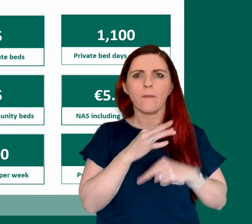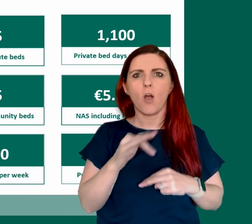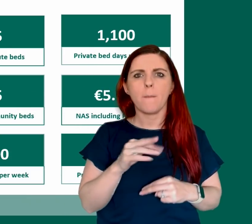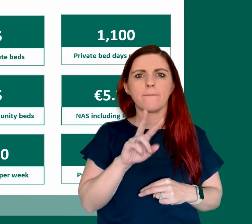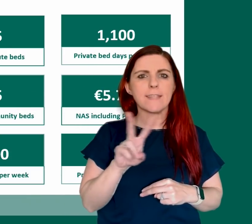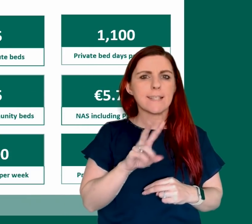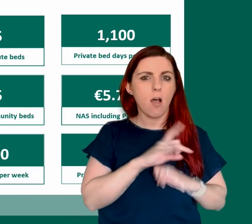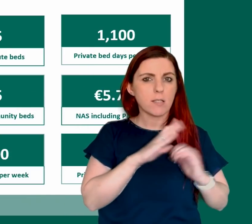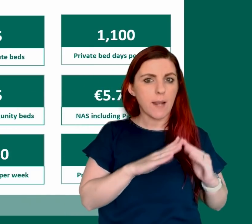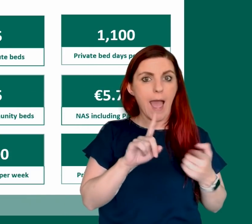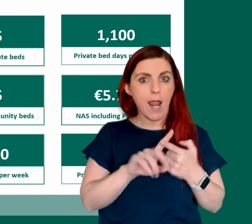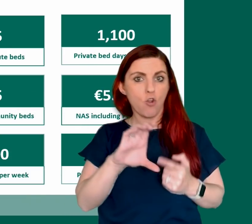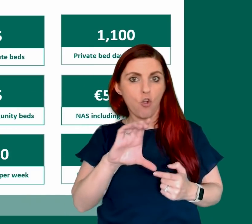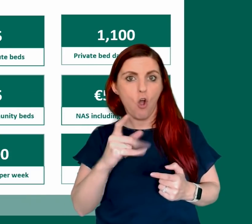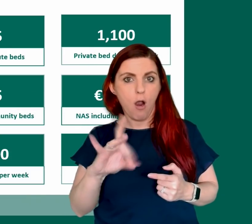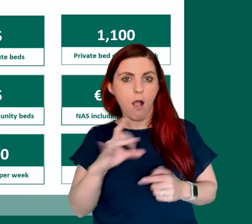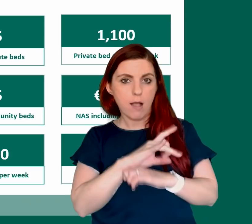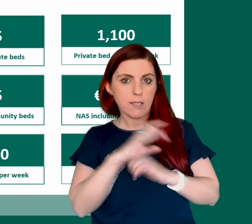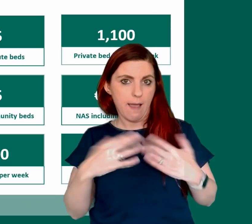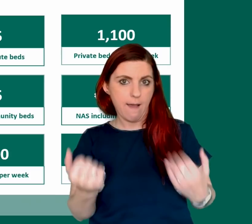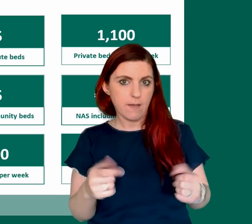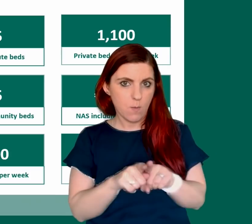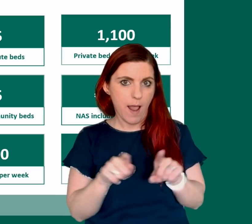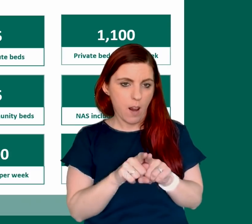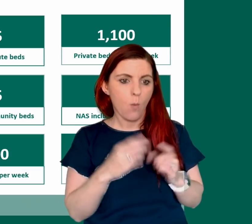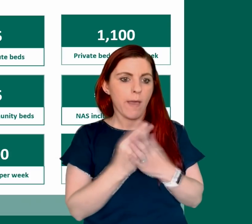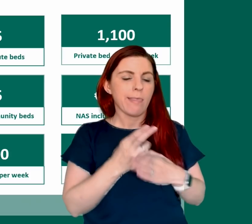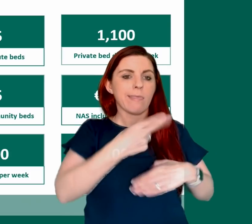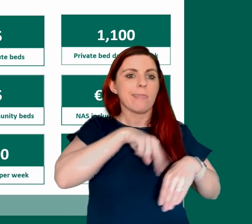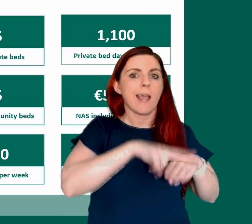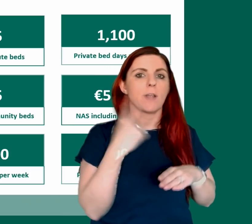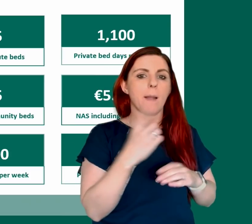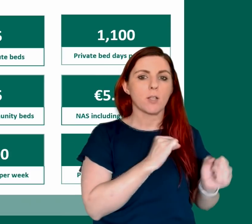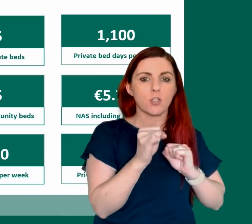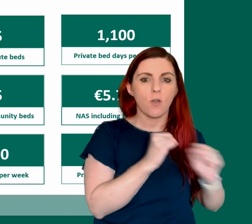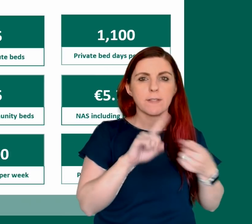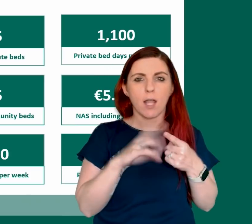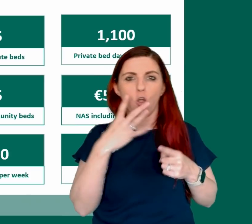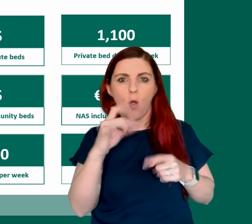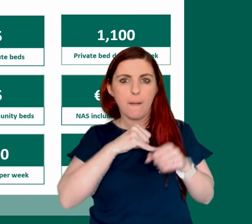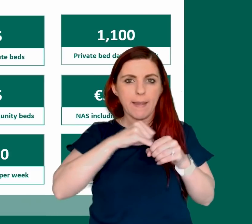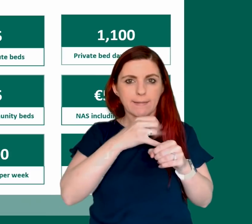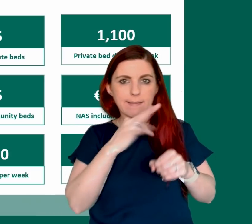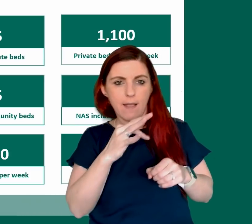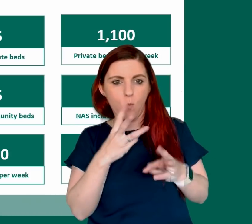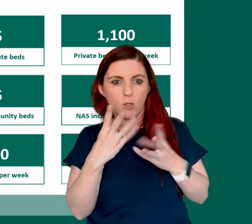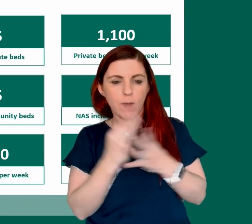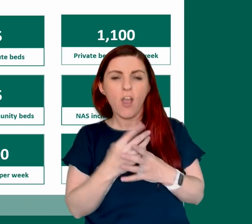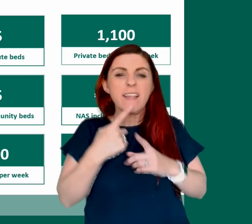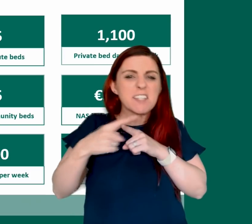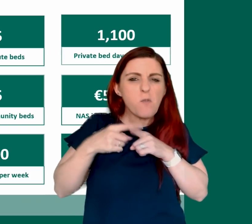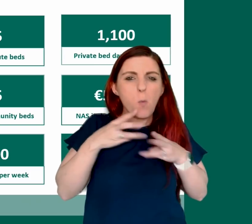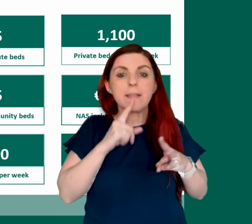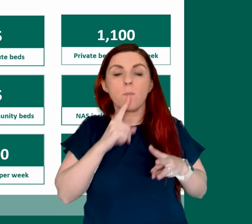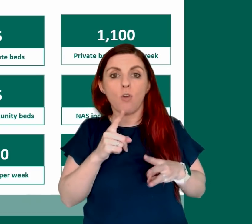version of that in Cork, between NAS and in Cork, it's with some of our medical staff. So different versions, which are all about